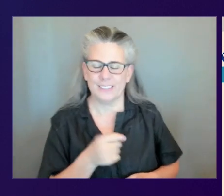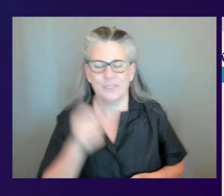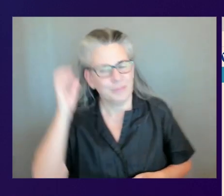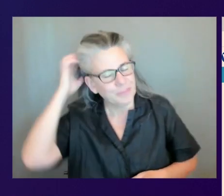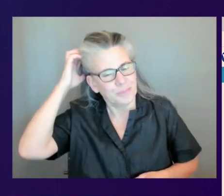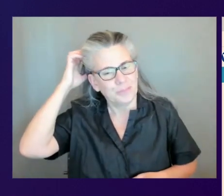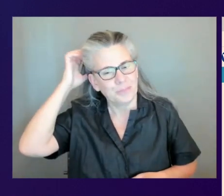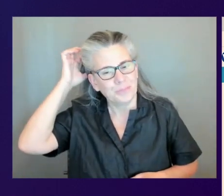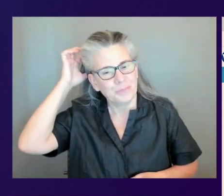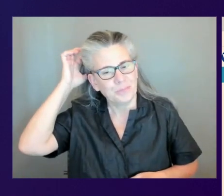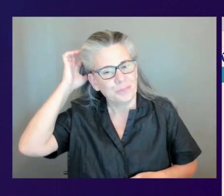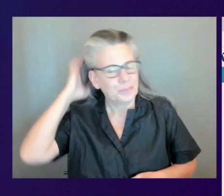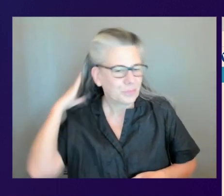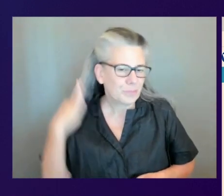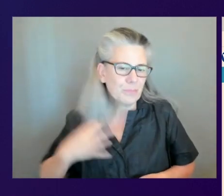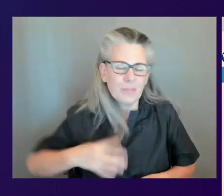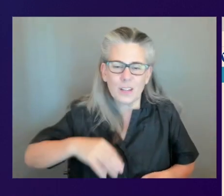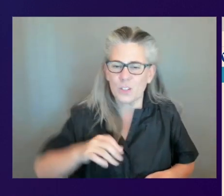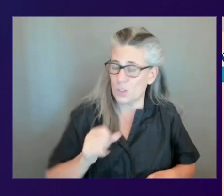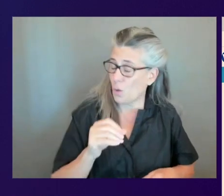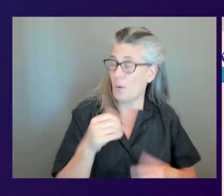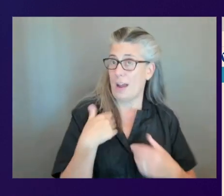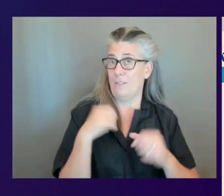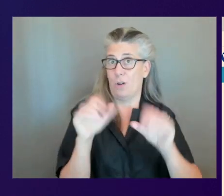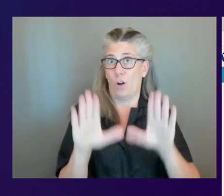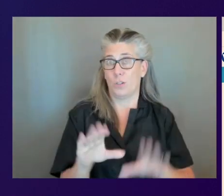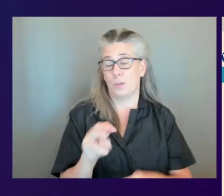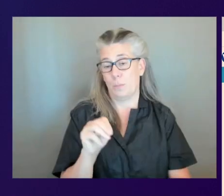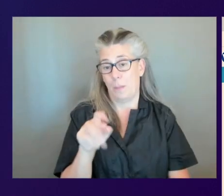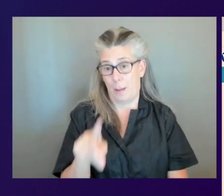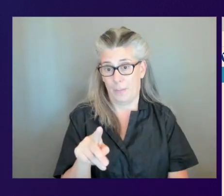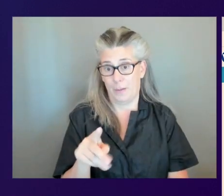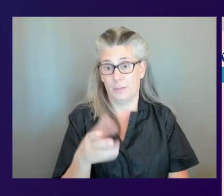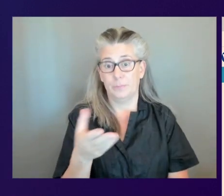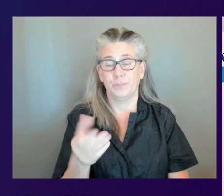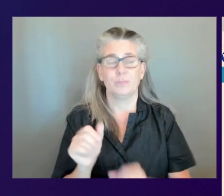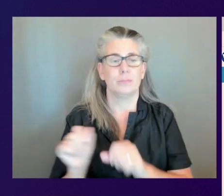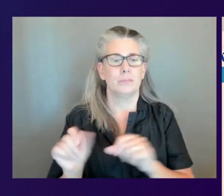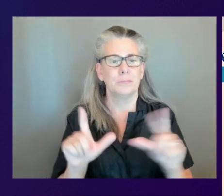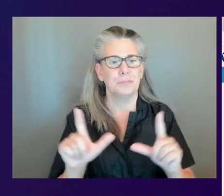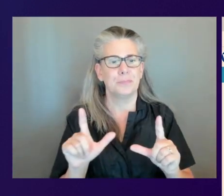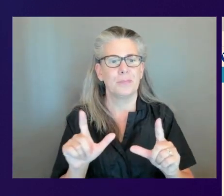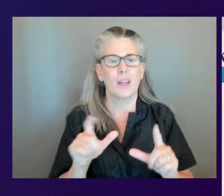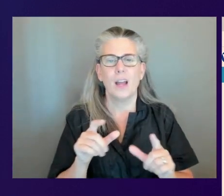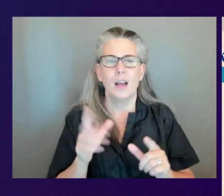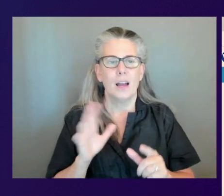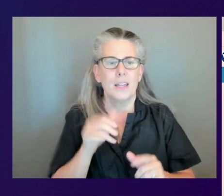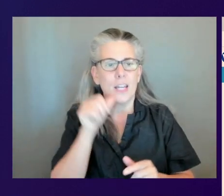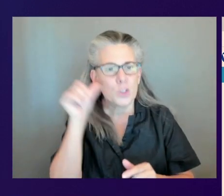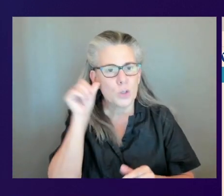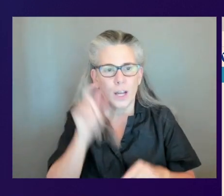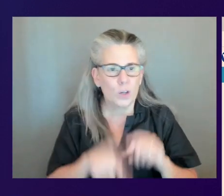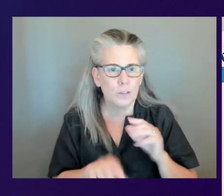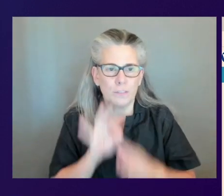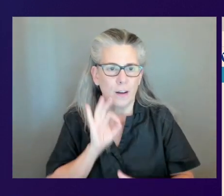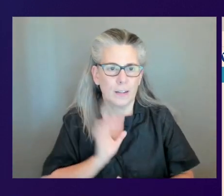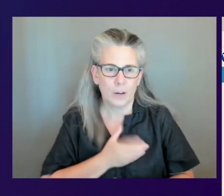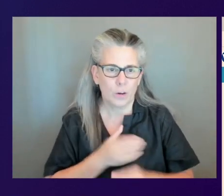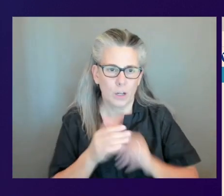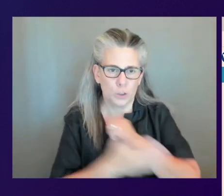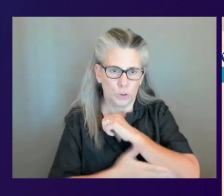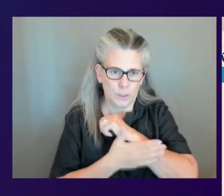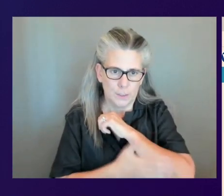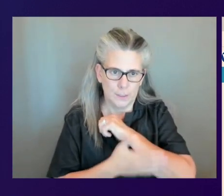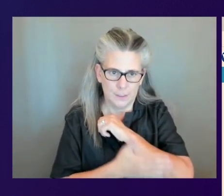that. Yeah, so we have this really great map. Yesterday I couldn't find, our country, but I found it today pretty easily. And it's just right here. You can